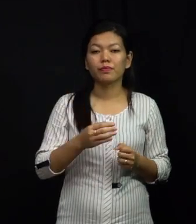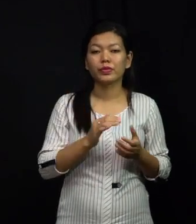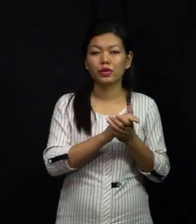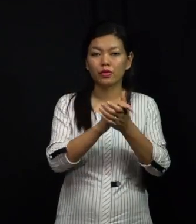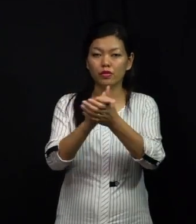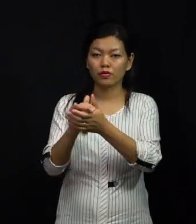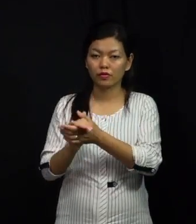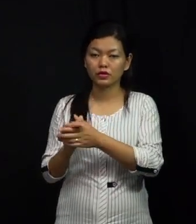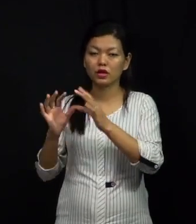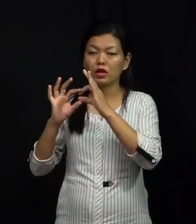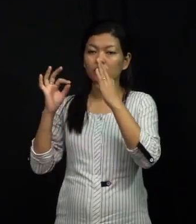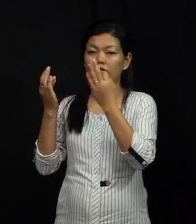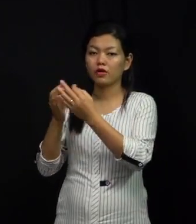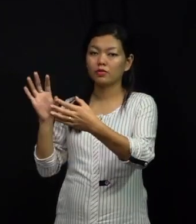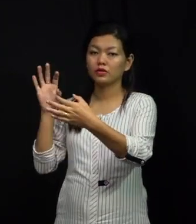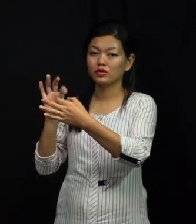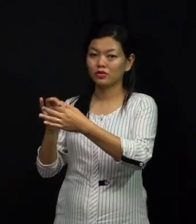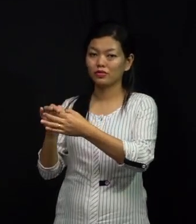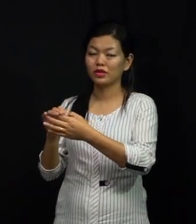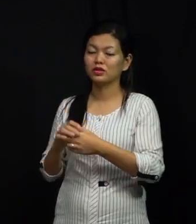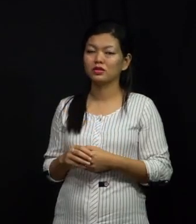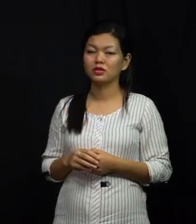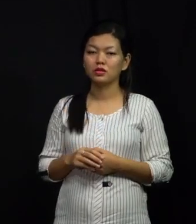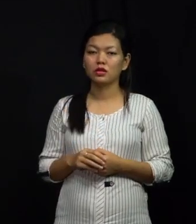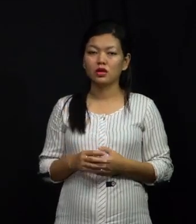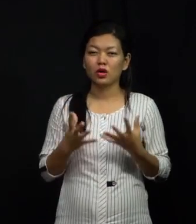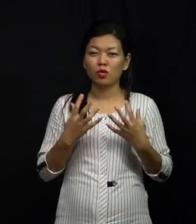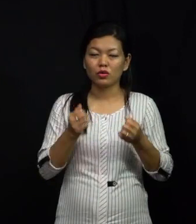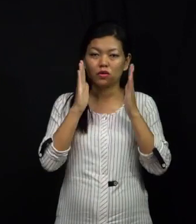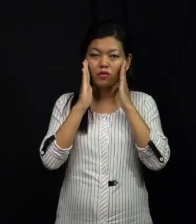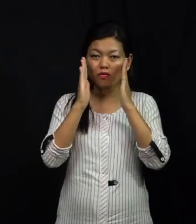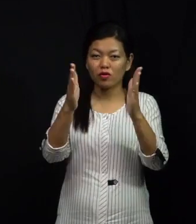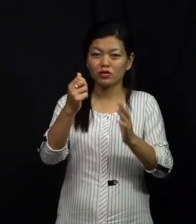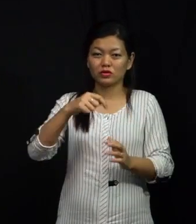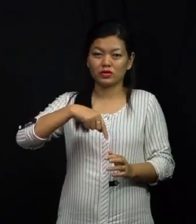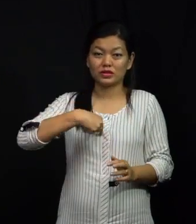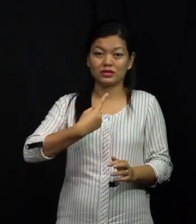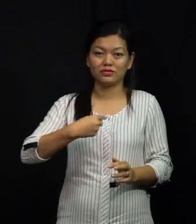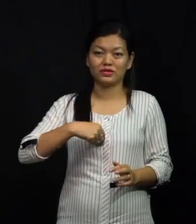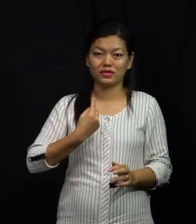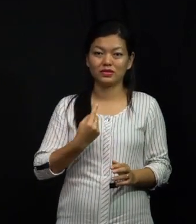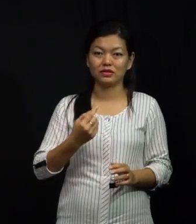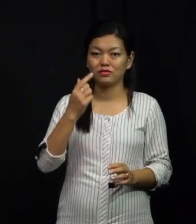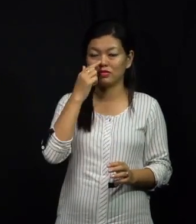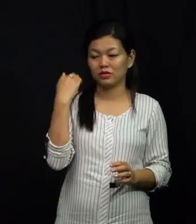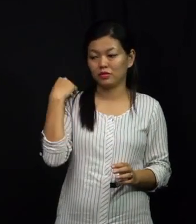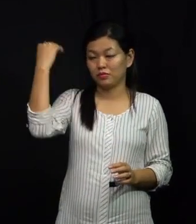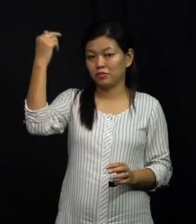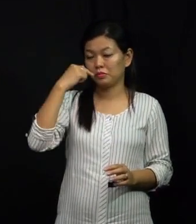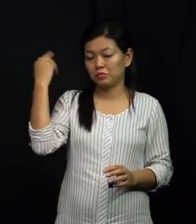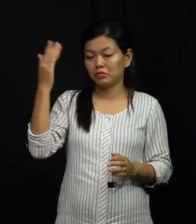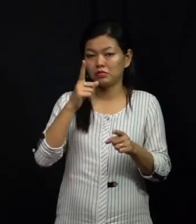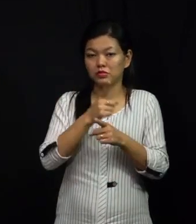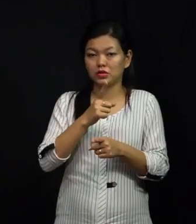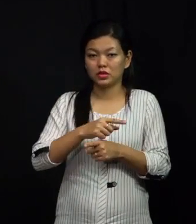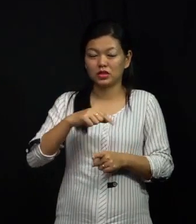then they try to get the attention of the parents, the elders and the teachers also. Okay,